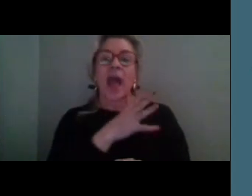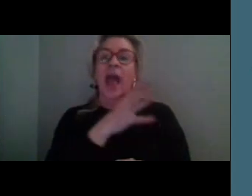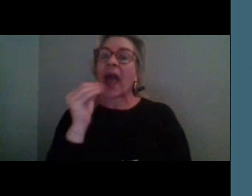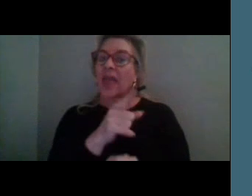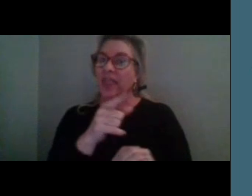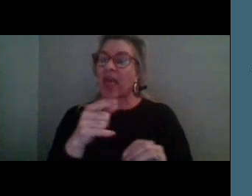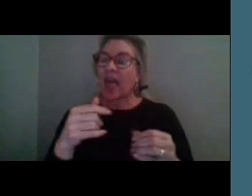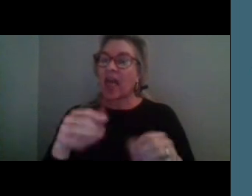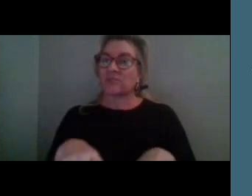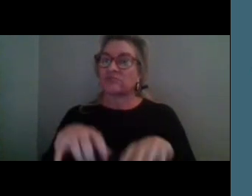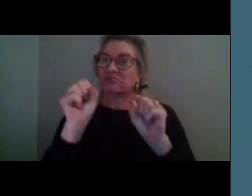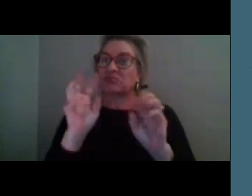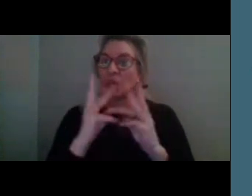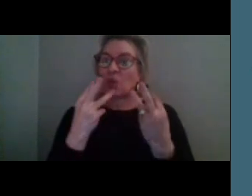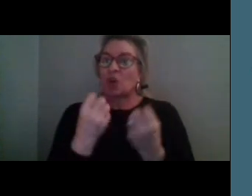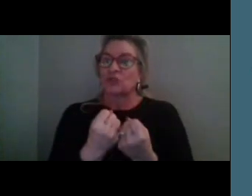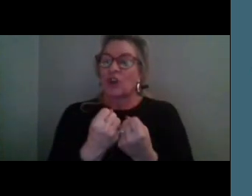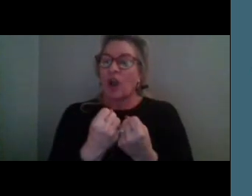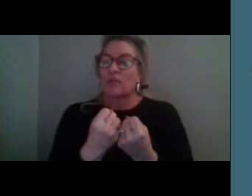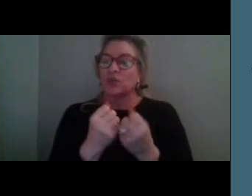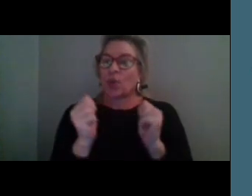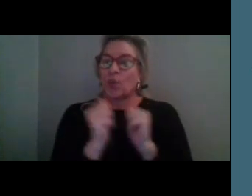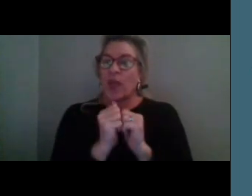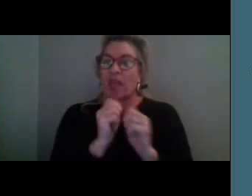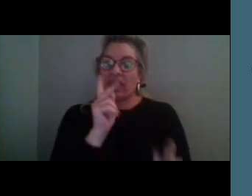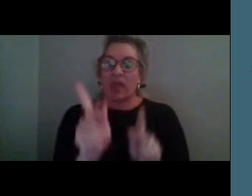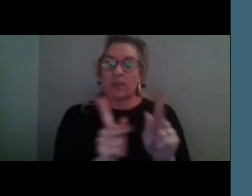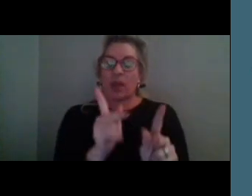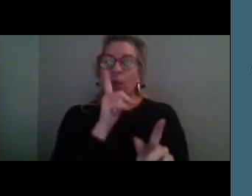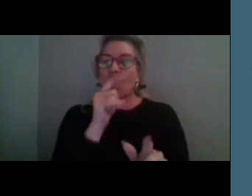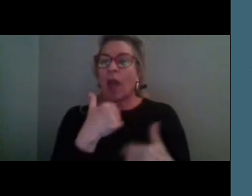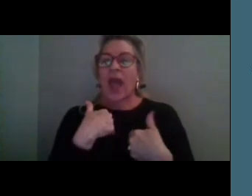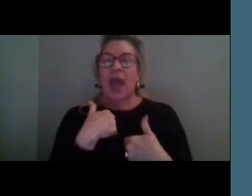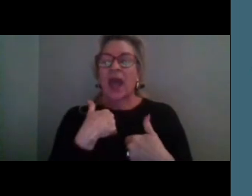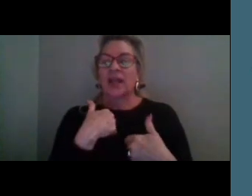social services to the unhoused population.